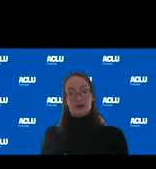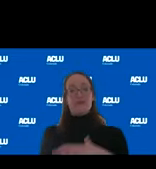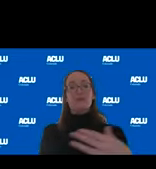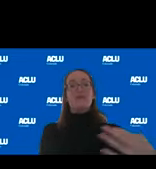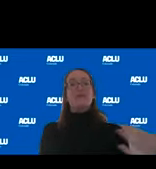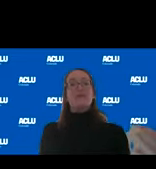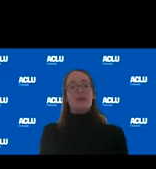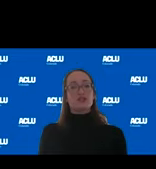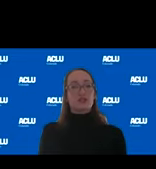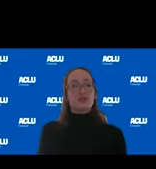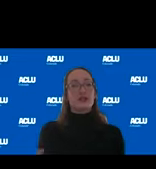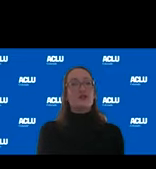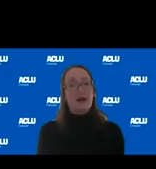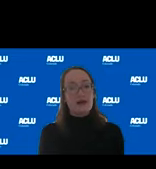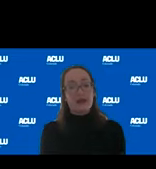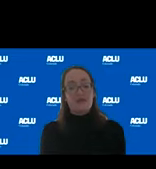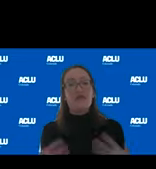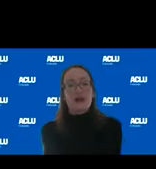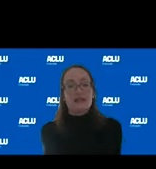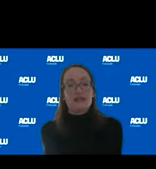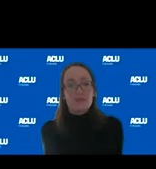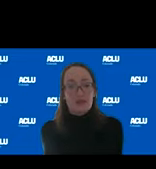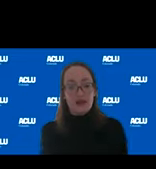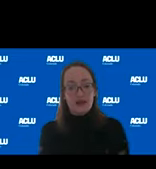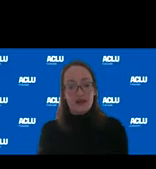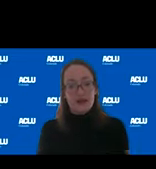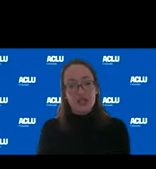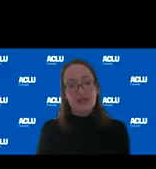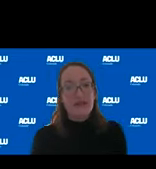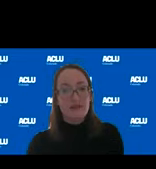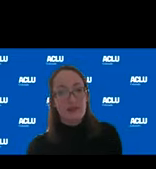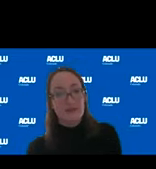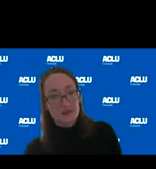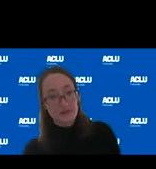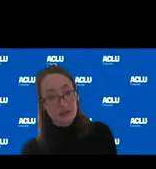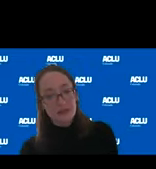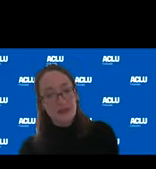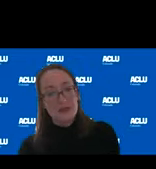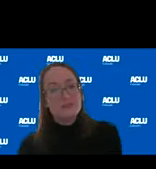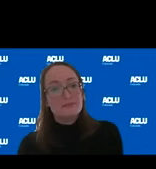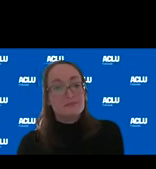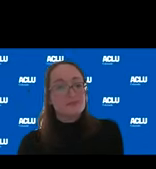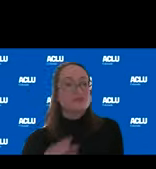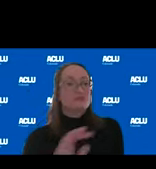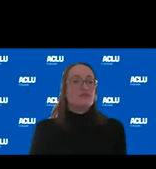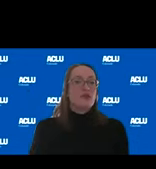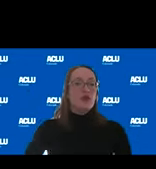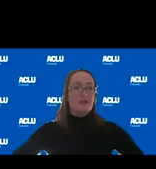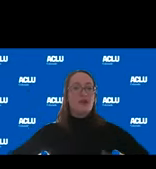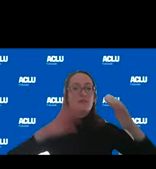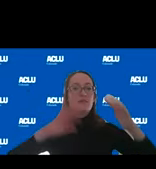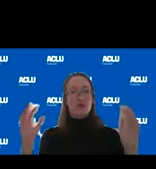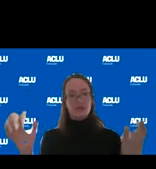cure makes sure that your ballot, the voter has a chance to advocate for themselves.